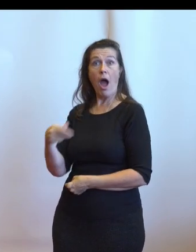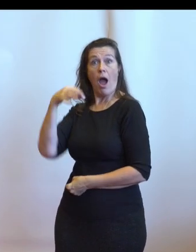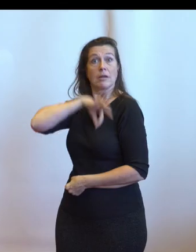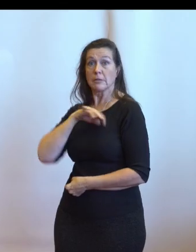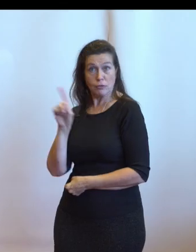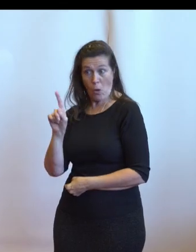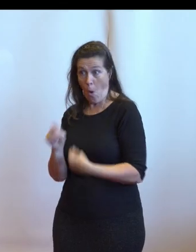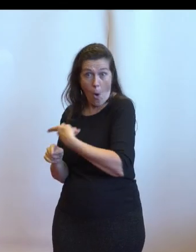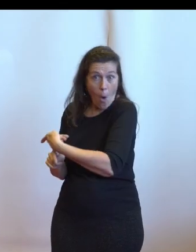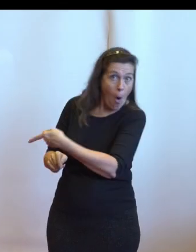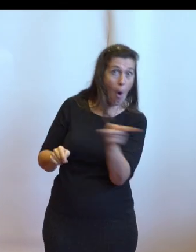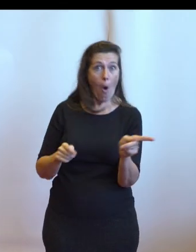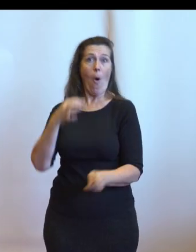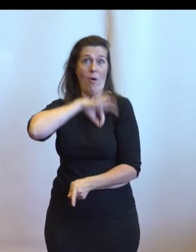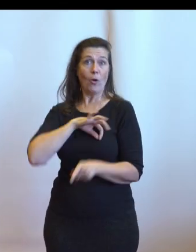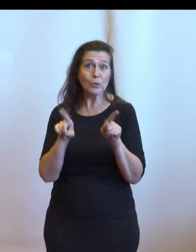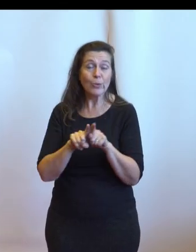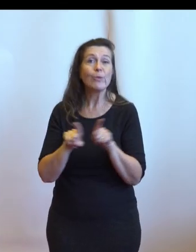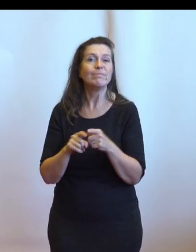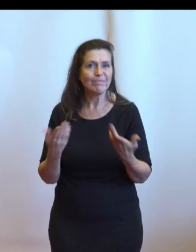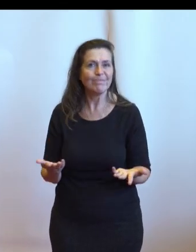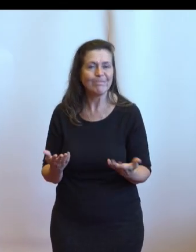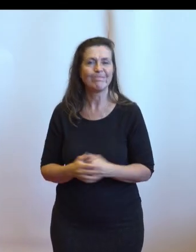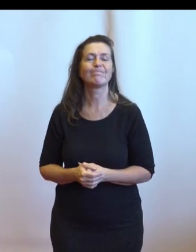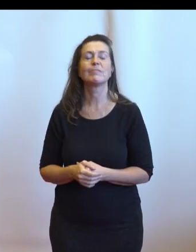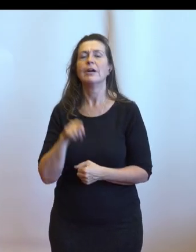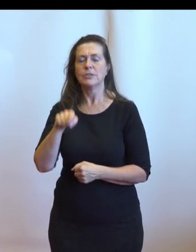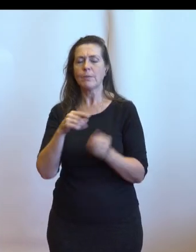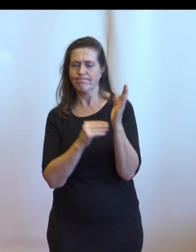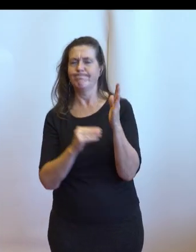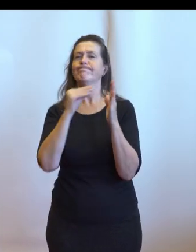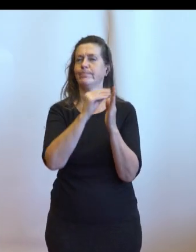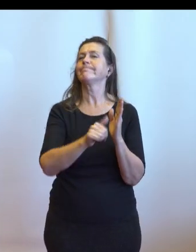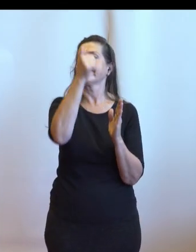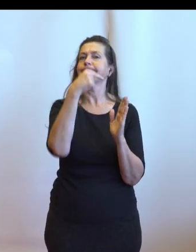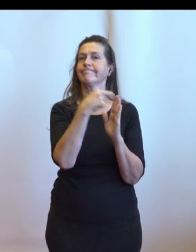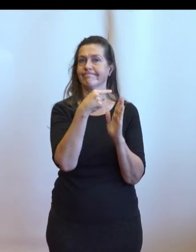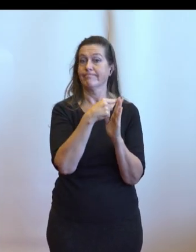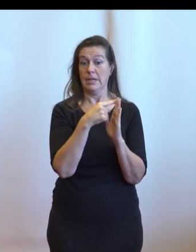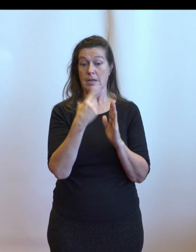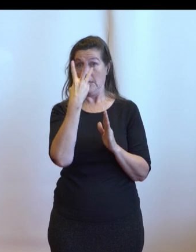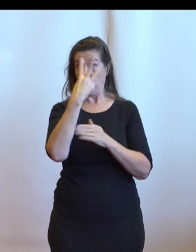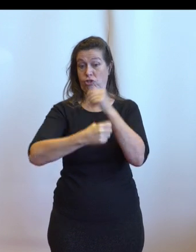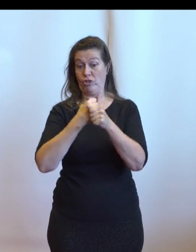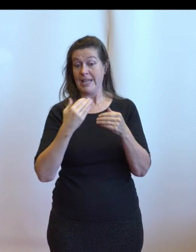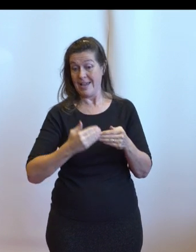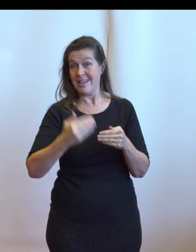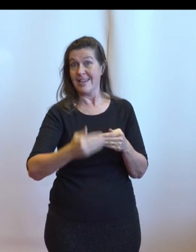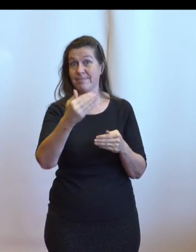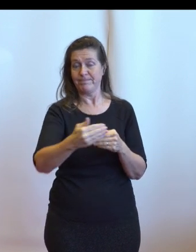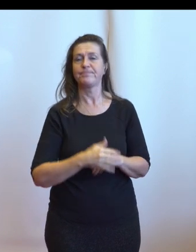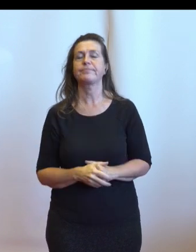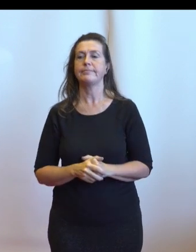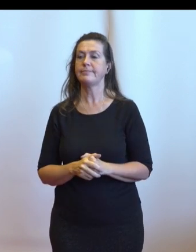has been our key priority and will be in the next 3 years. Moving to the next slide,